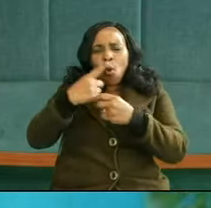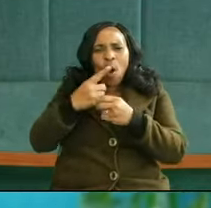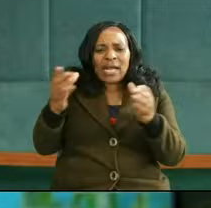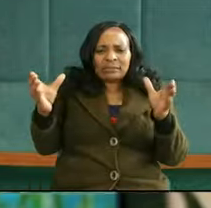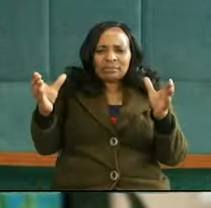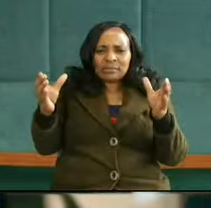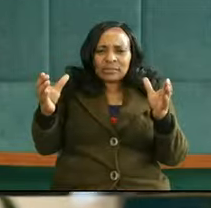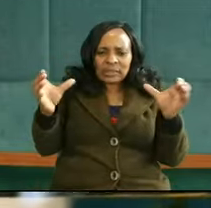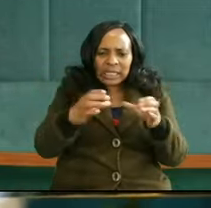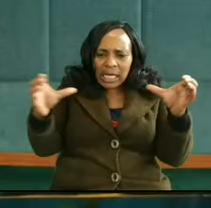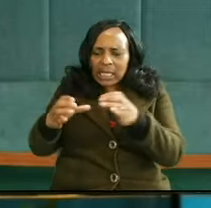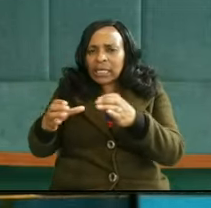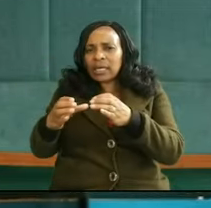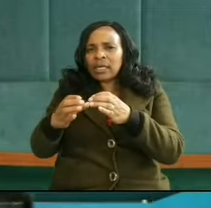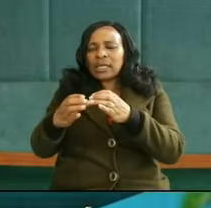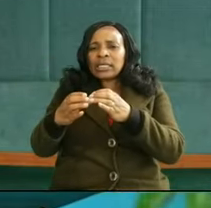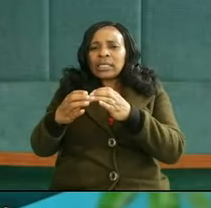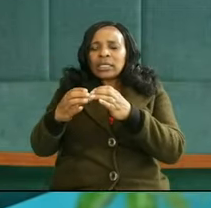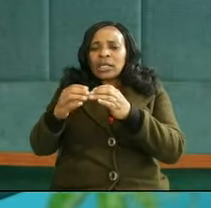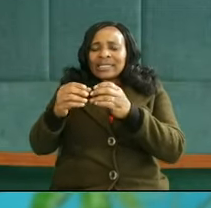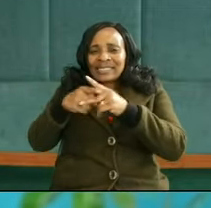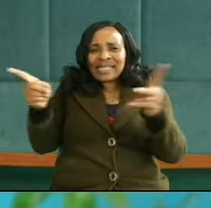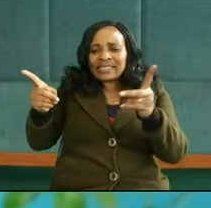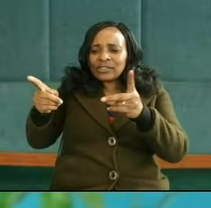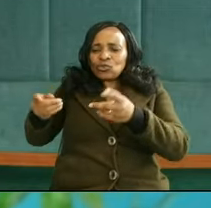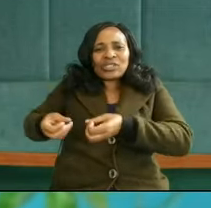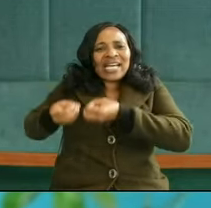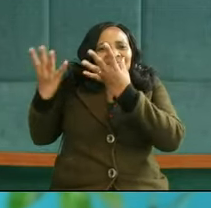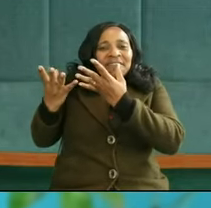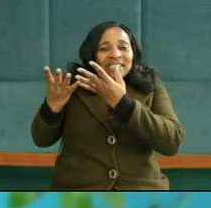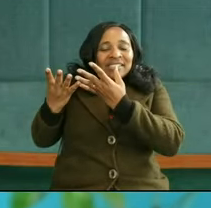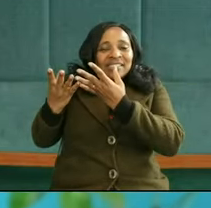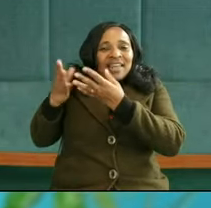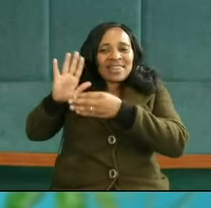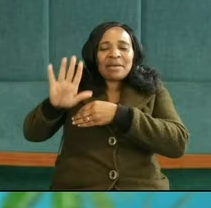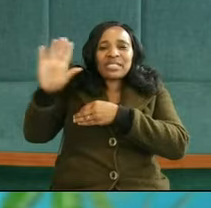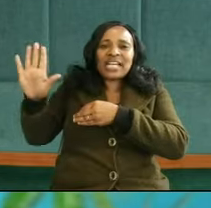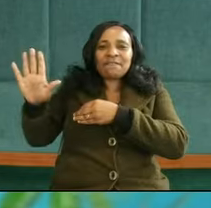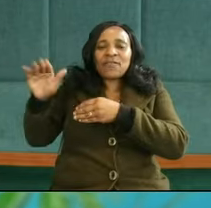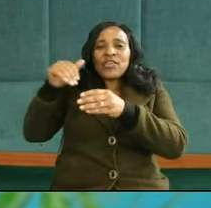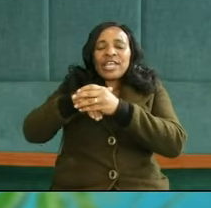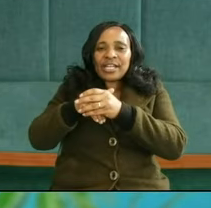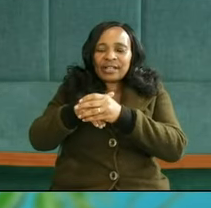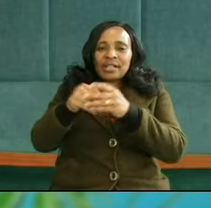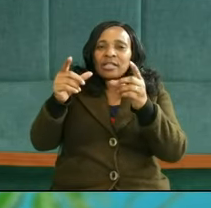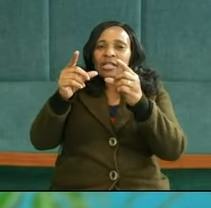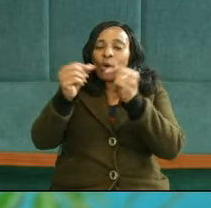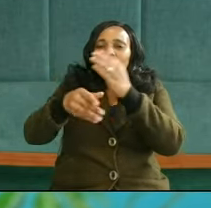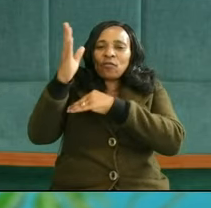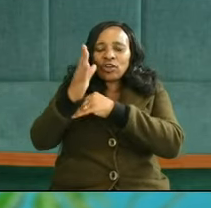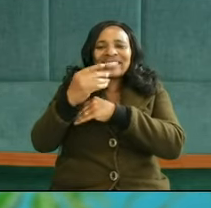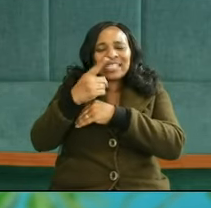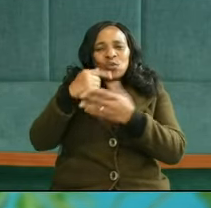it's about the sacrificial plan, the plan of God of salvation in the sacrificing of sheep and lamb. So he